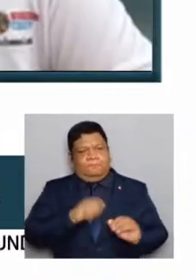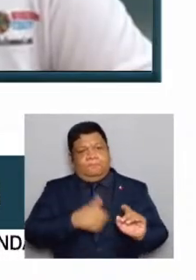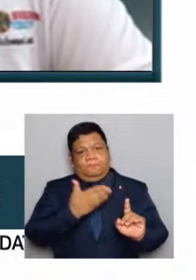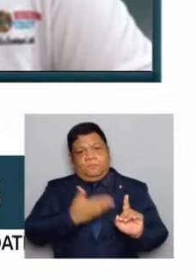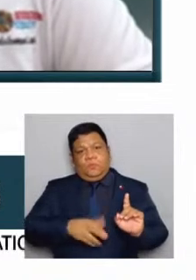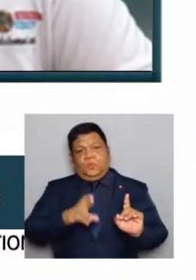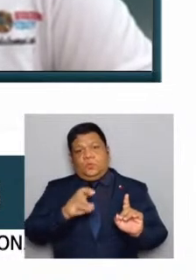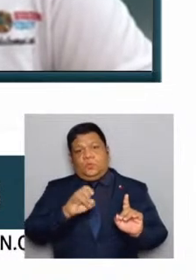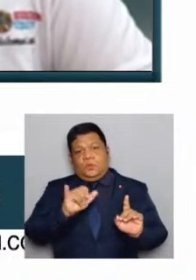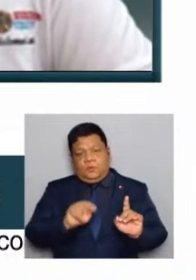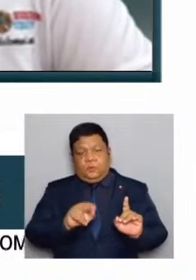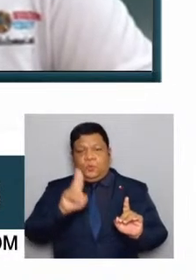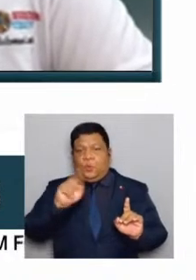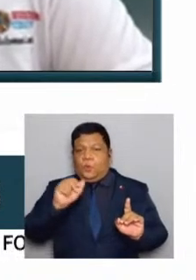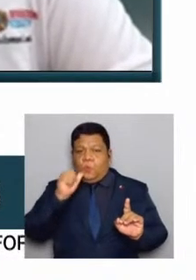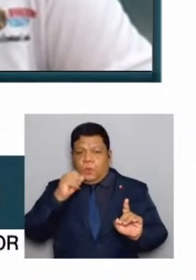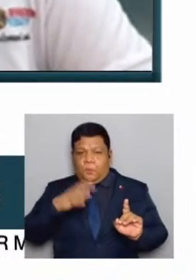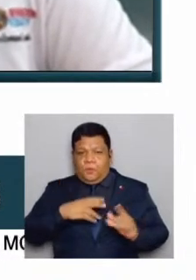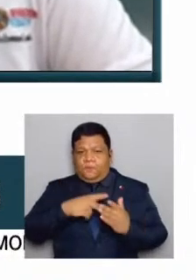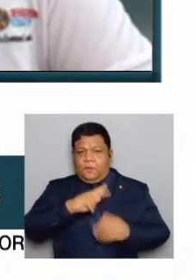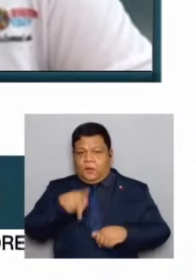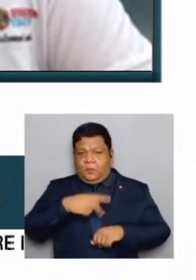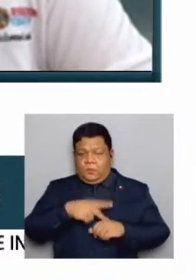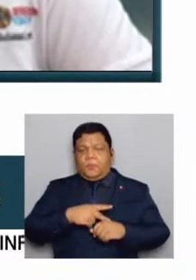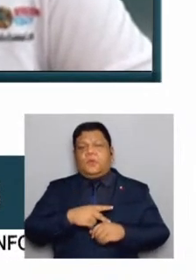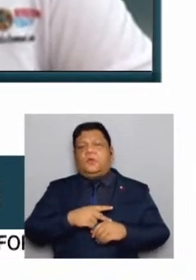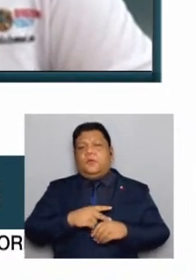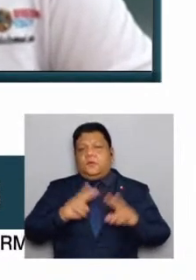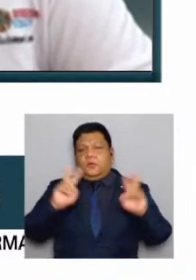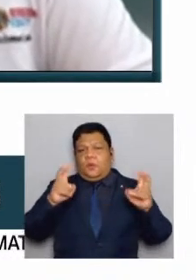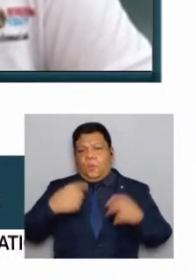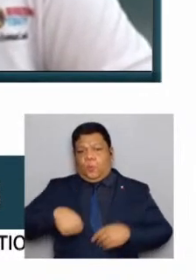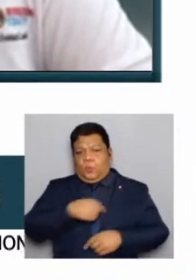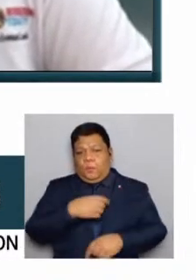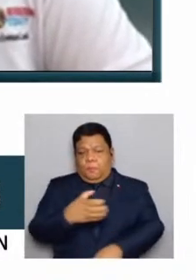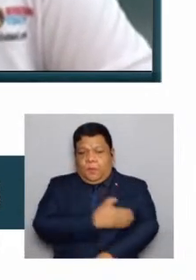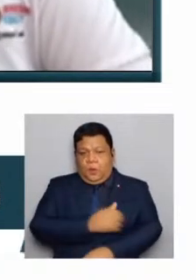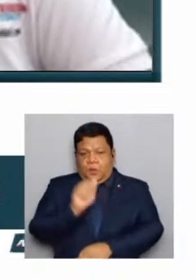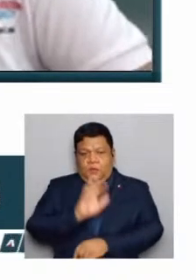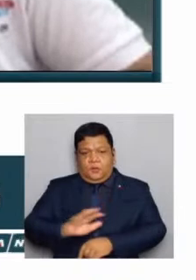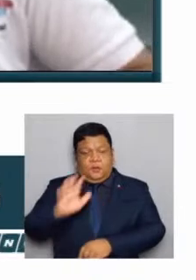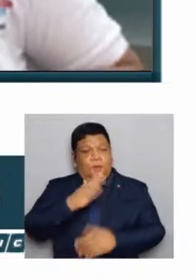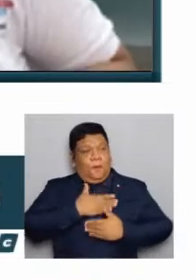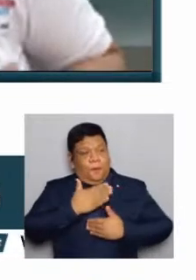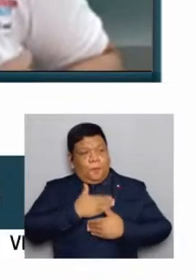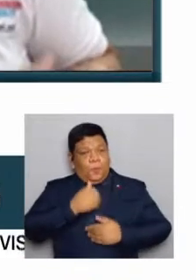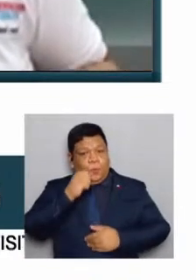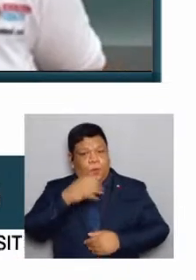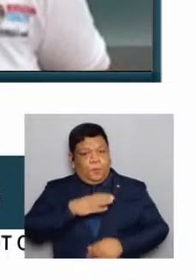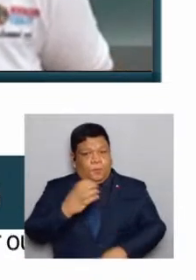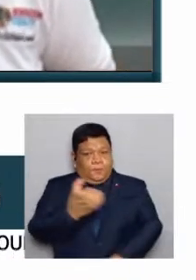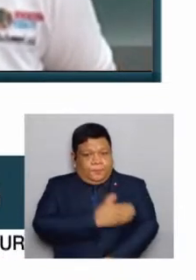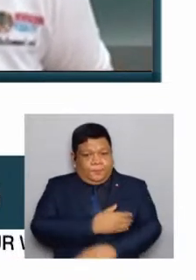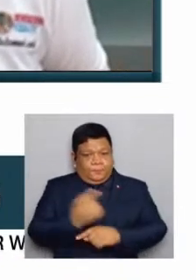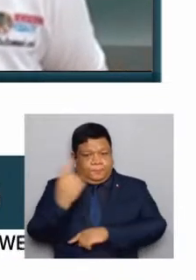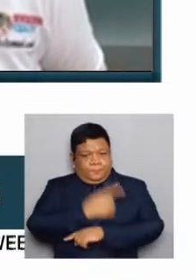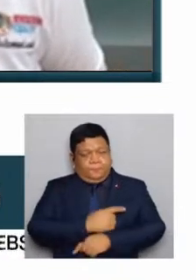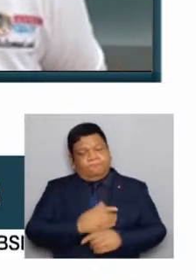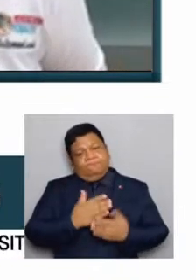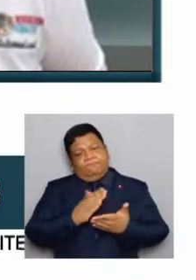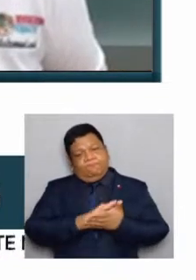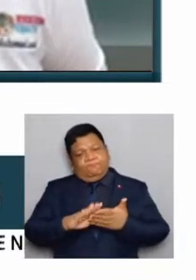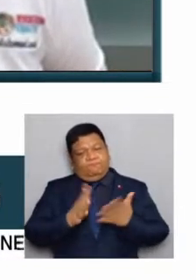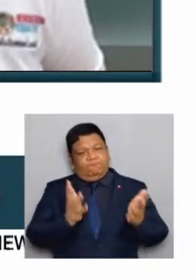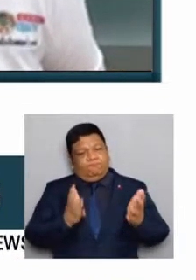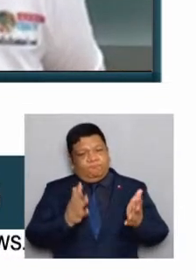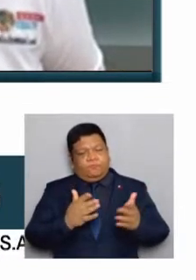Women Philippines Program Manager for We Empower Asia. Happy International Women's Day to you. It was a pleasure talking to you. Thanks Thank again. Thank you so